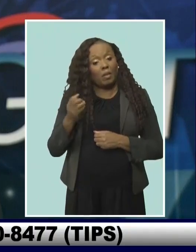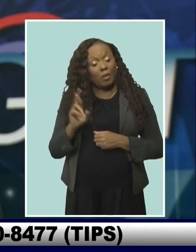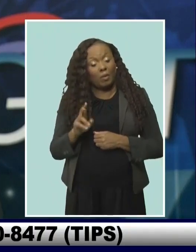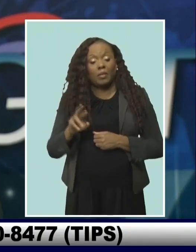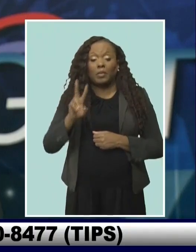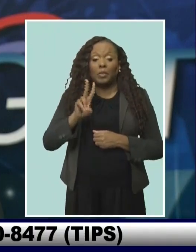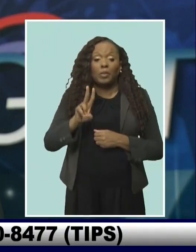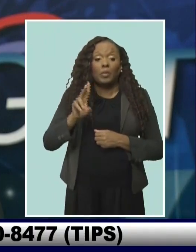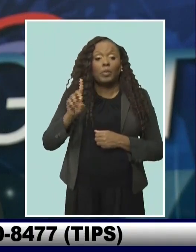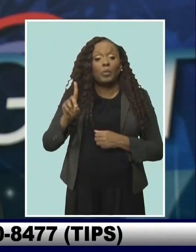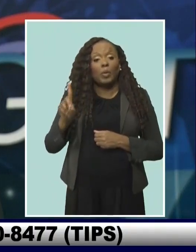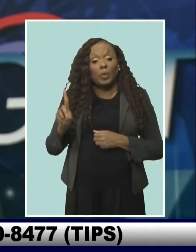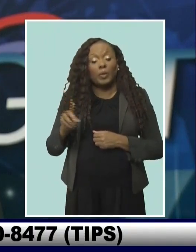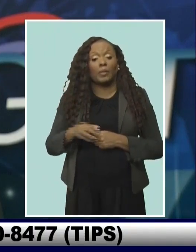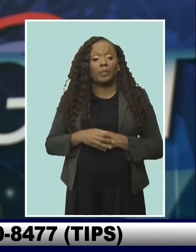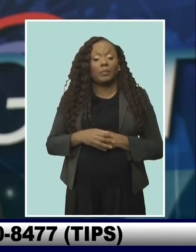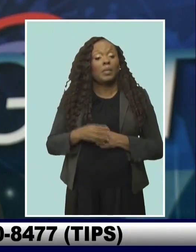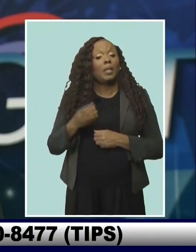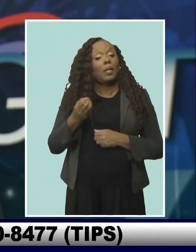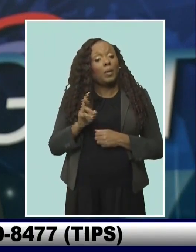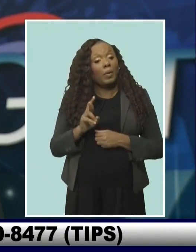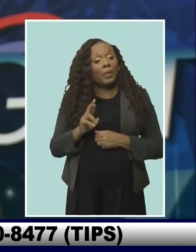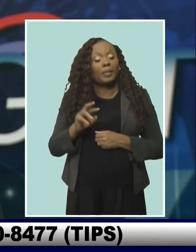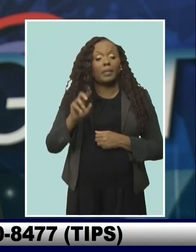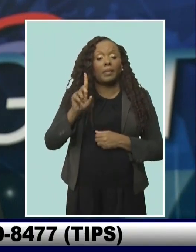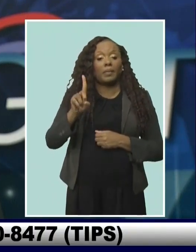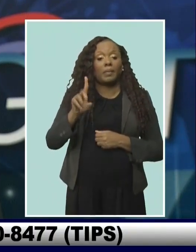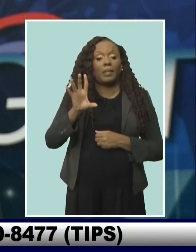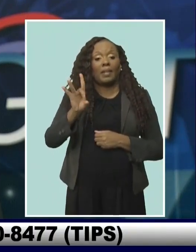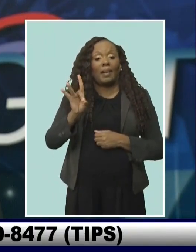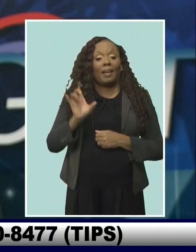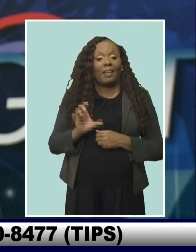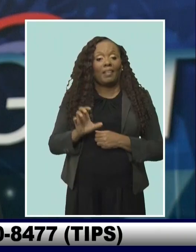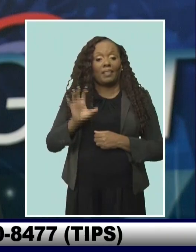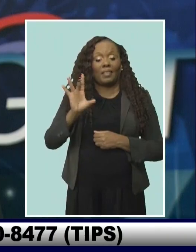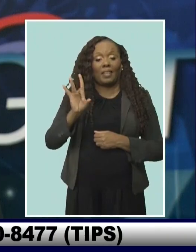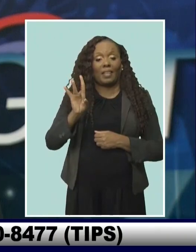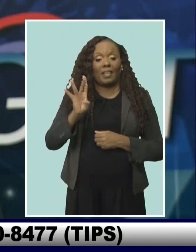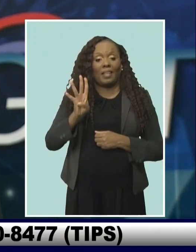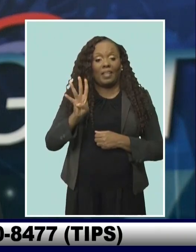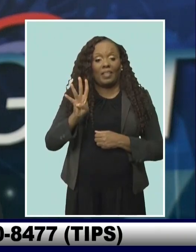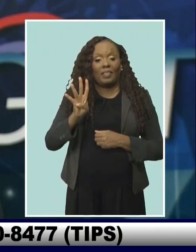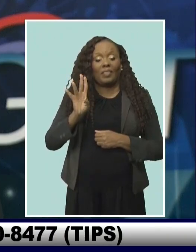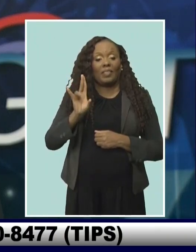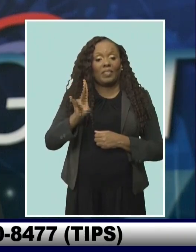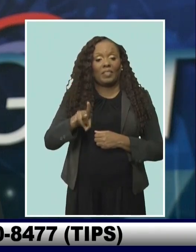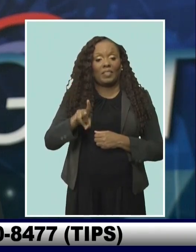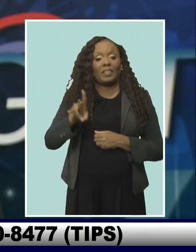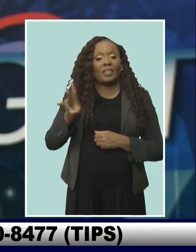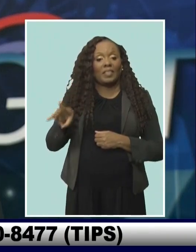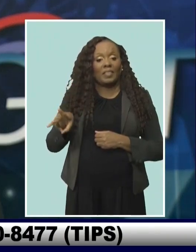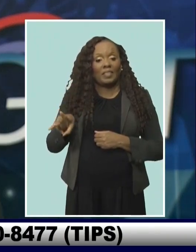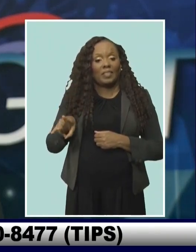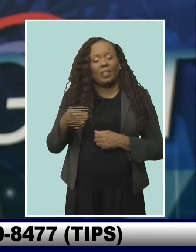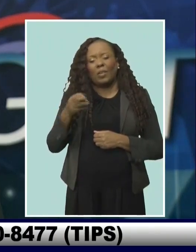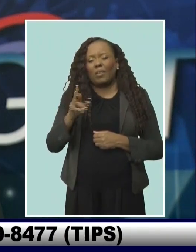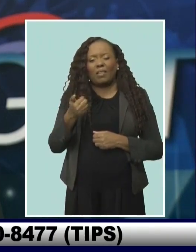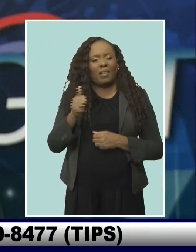430-7608, Police Emergency at 211, Crime Stoppers at 1-800-TIPS, that's